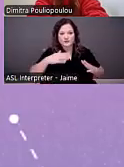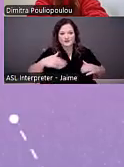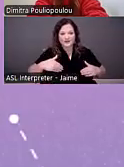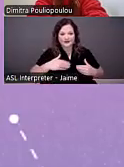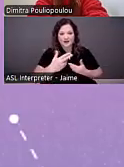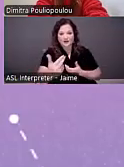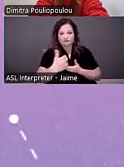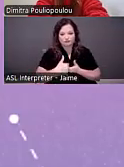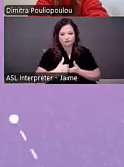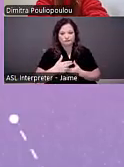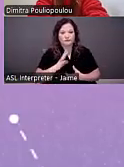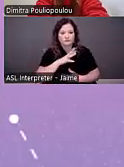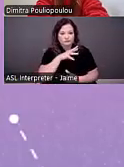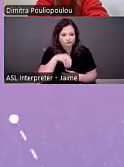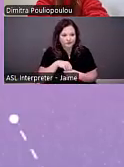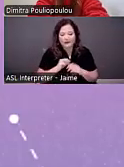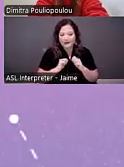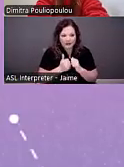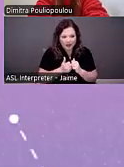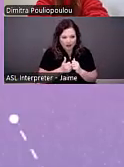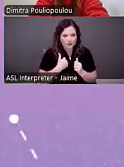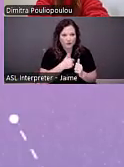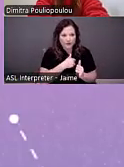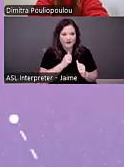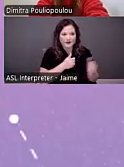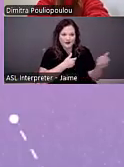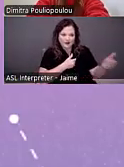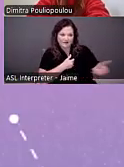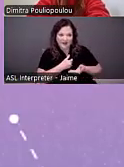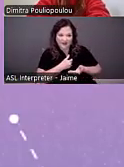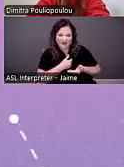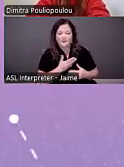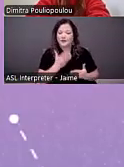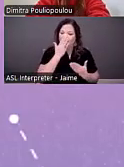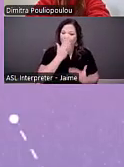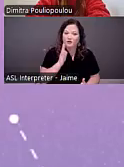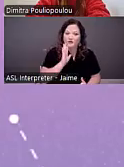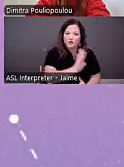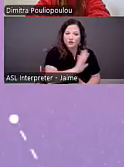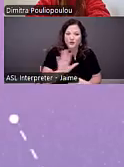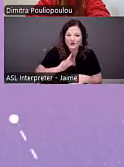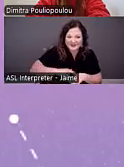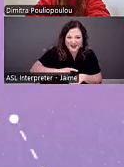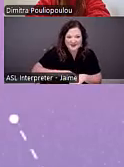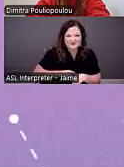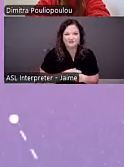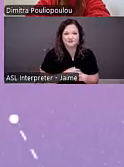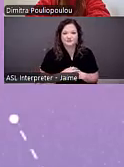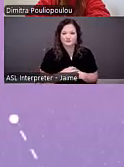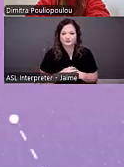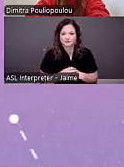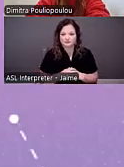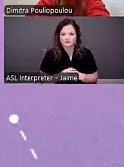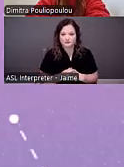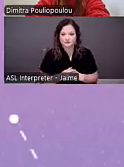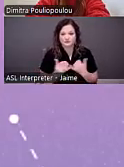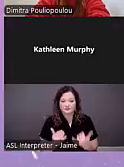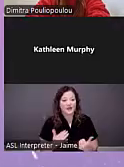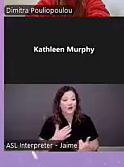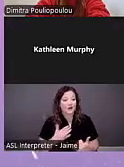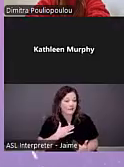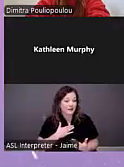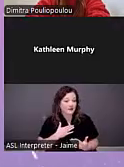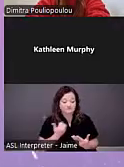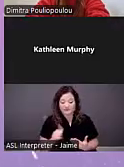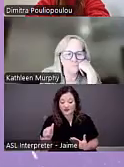can we invite them in? Thank you so much for your time, and I'm happy to take any